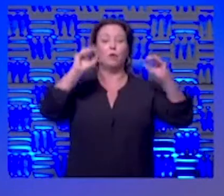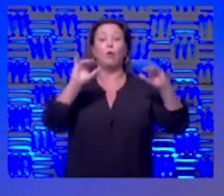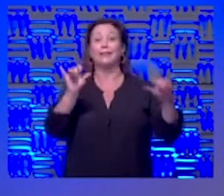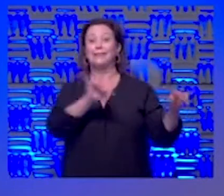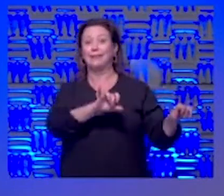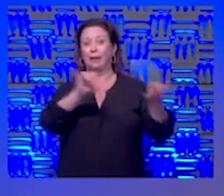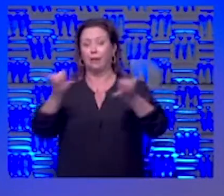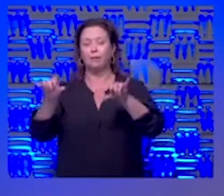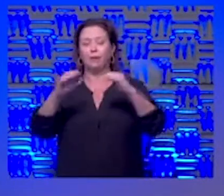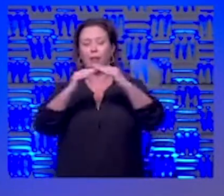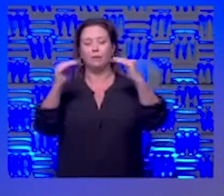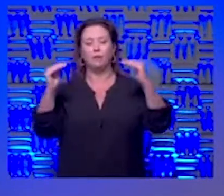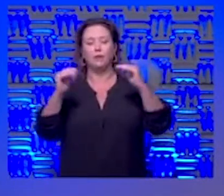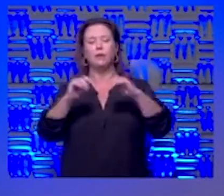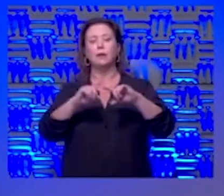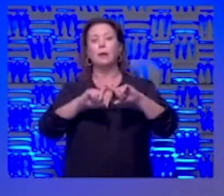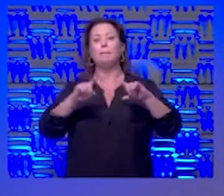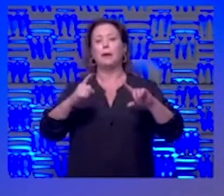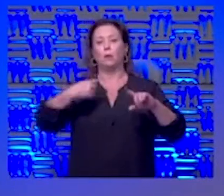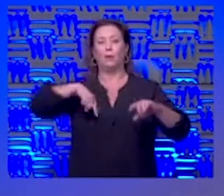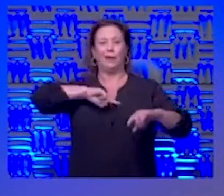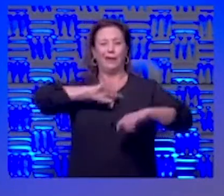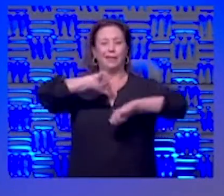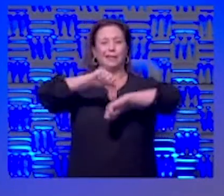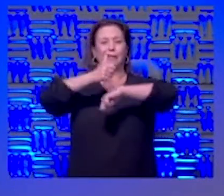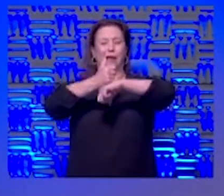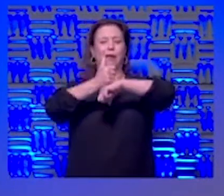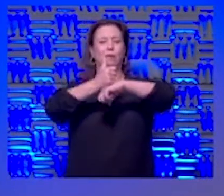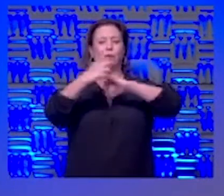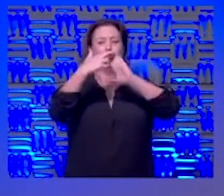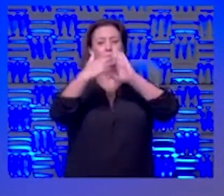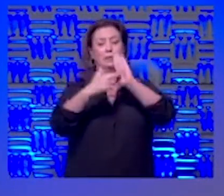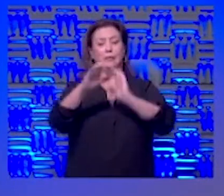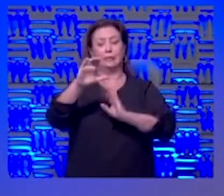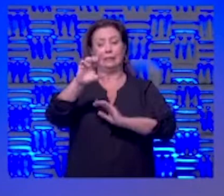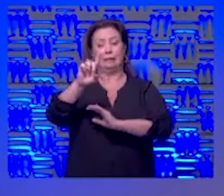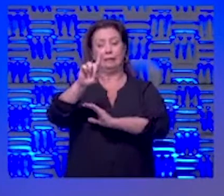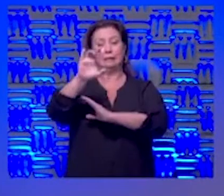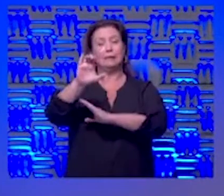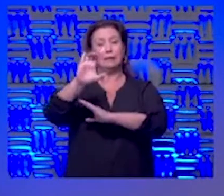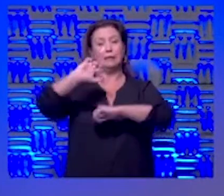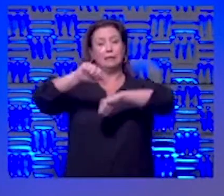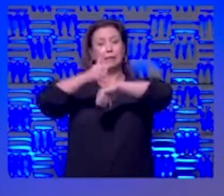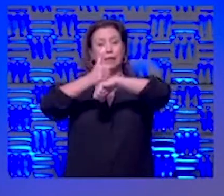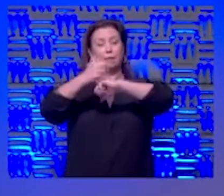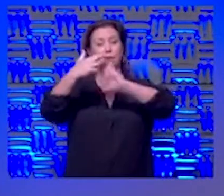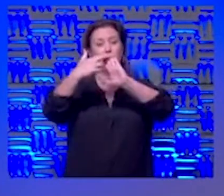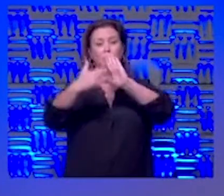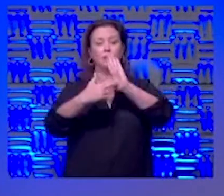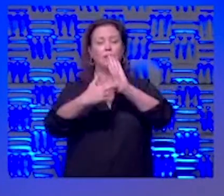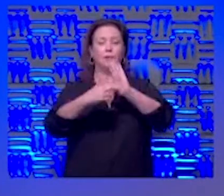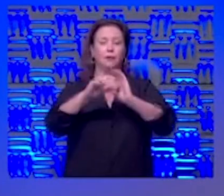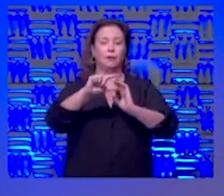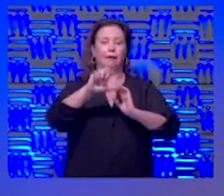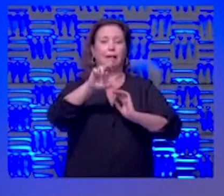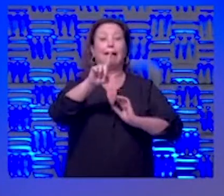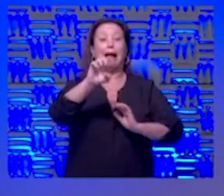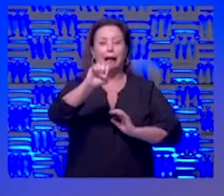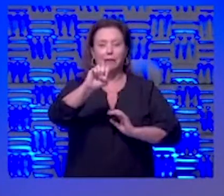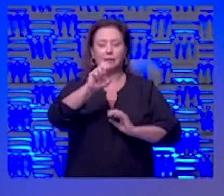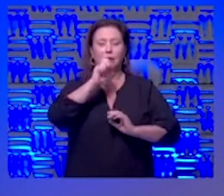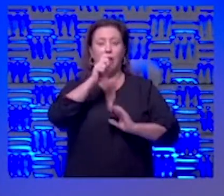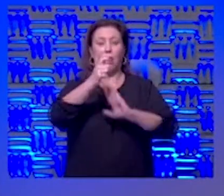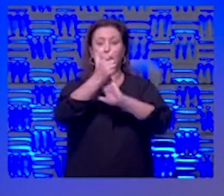I think there are measures that can be put in place. We know the CDC has issued guidelines, guidance. They're not rules and not laws to